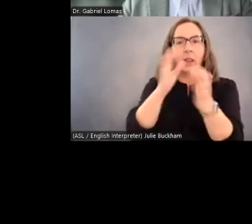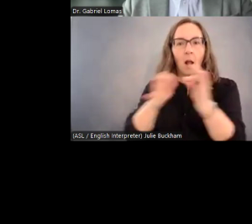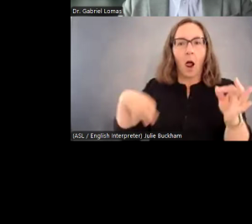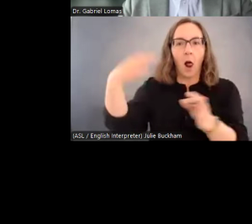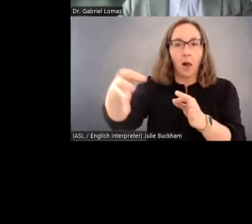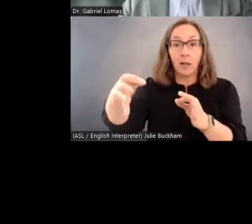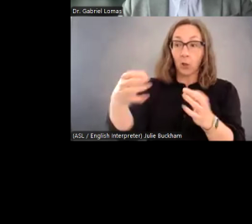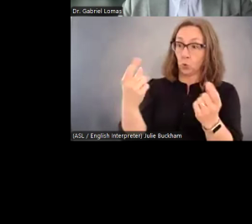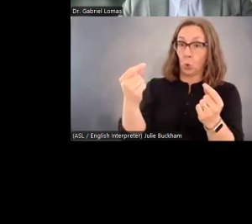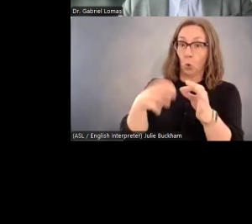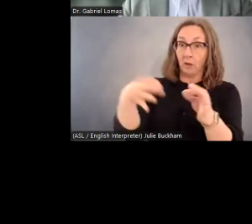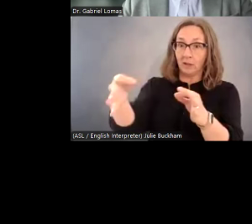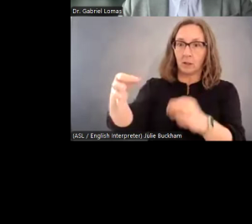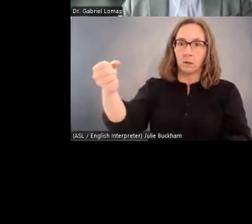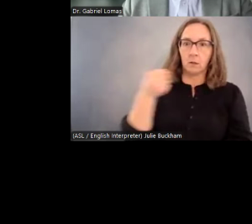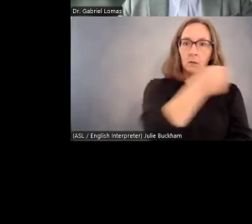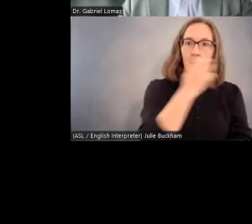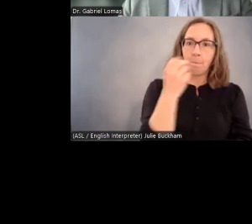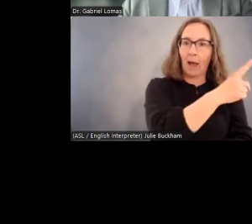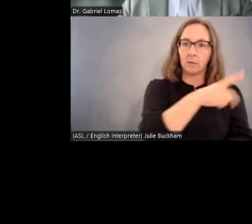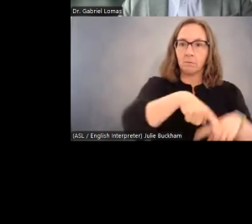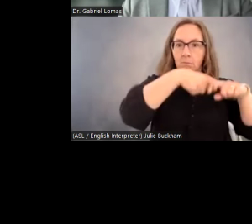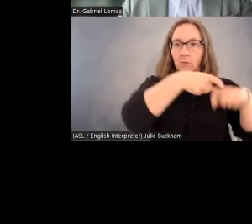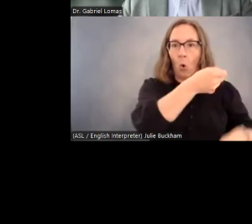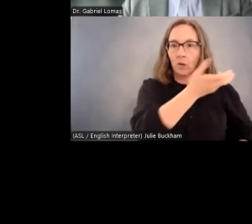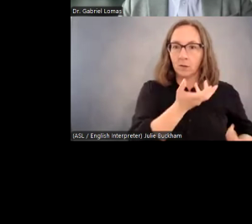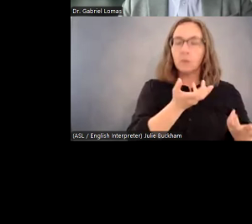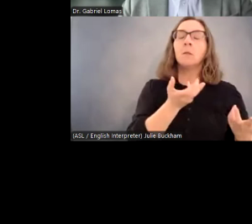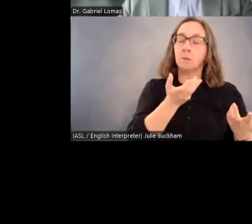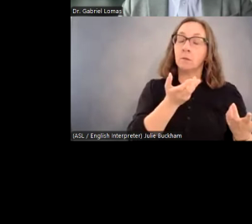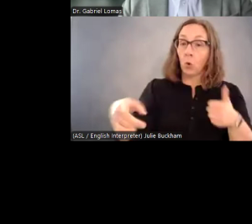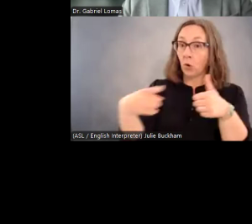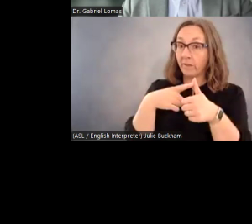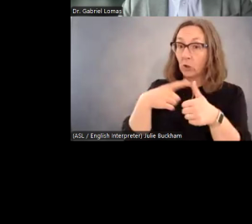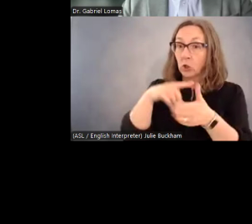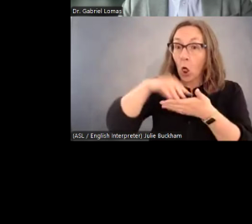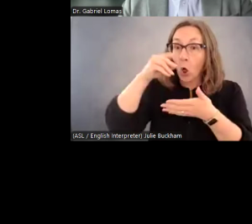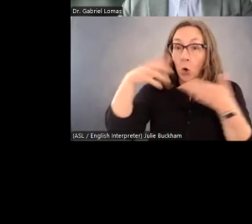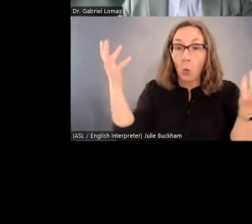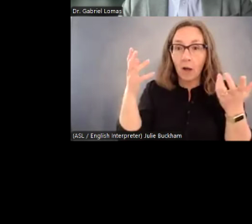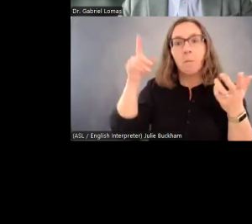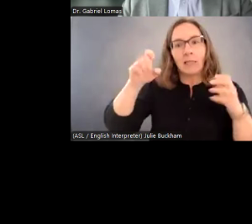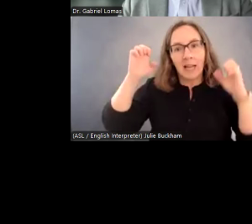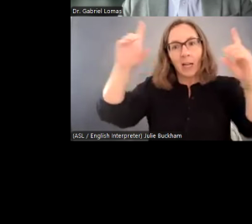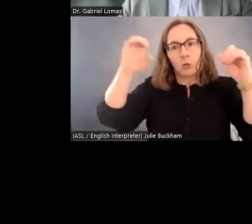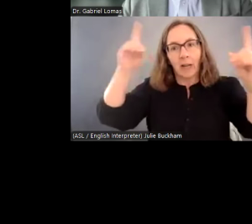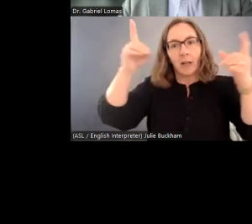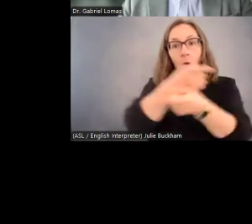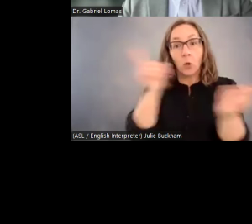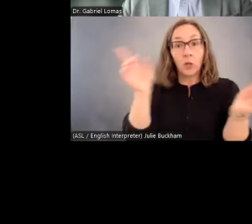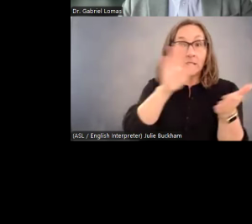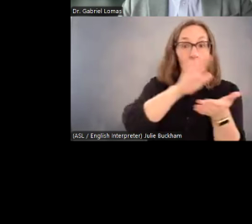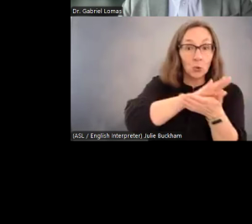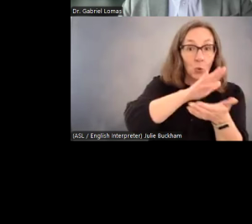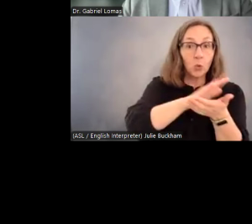lessons learned from this experience. First, education provided to those individuals who are in schools interacting